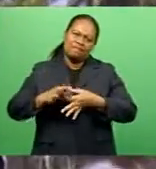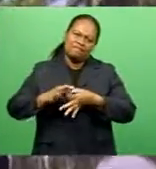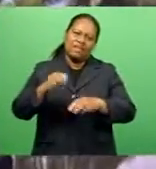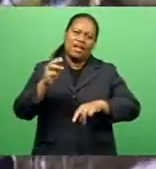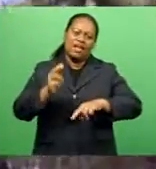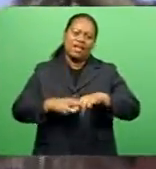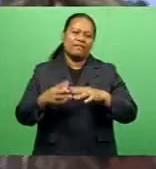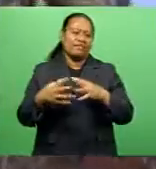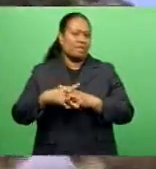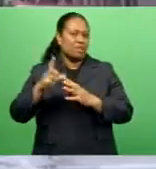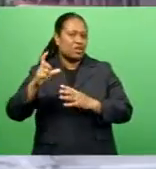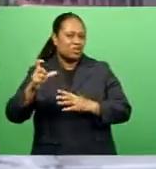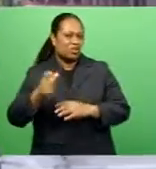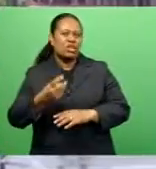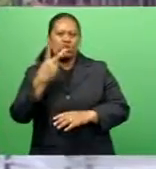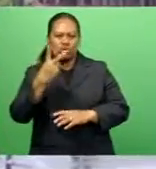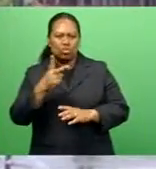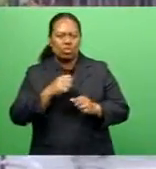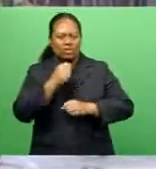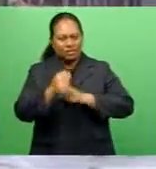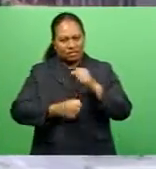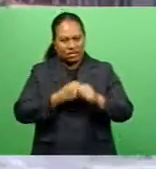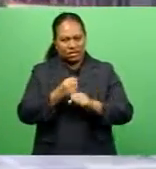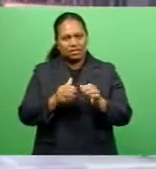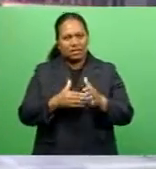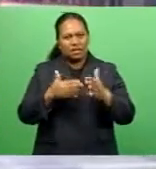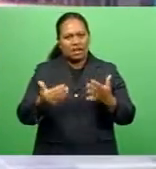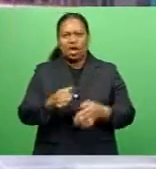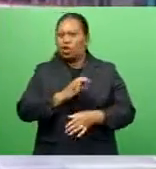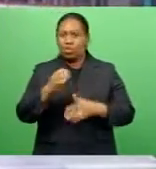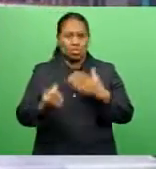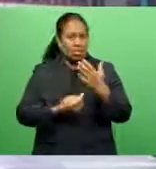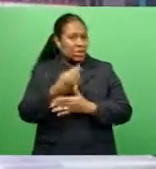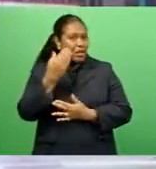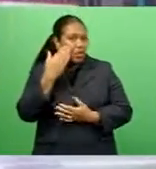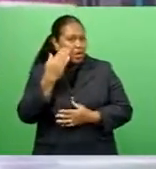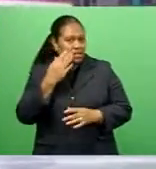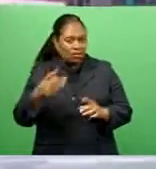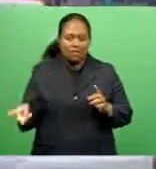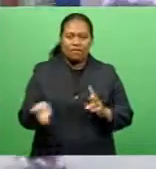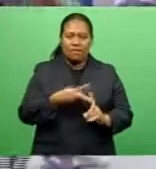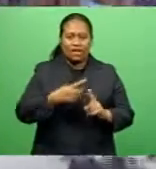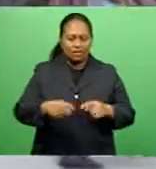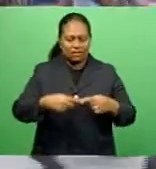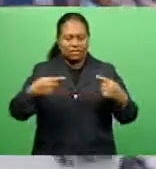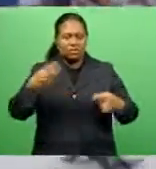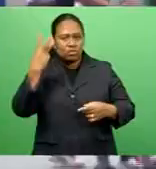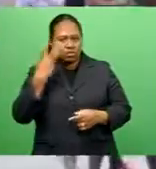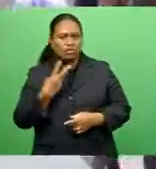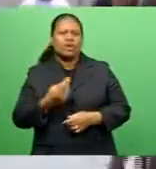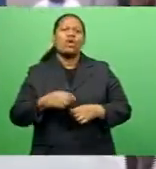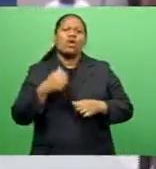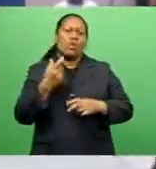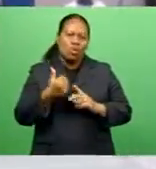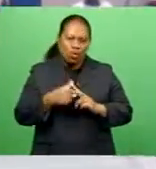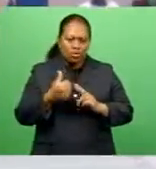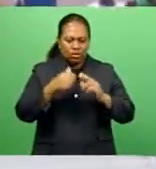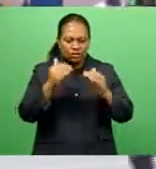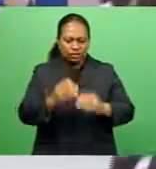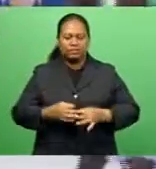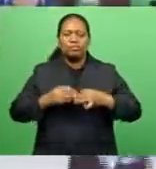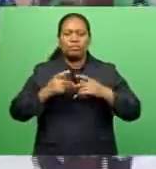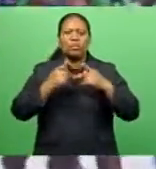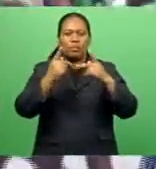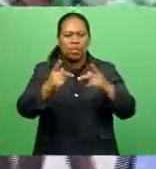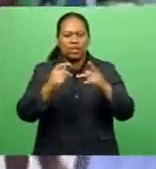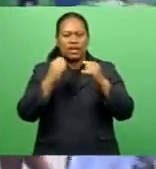FWCC for 2 seasons now, not only to raise awareness on violence against women, but to also promote gender equality in